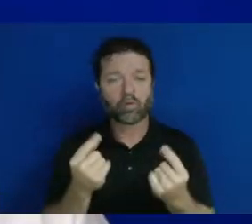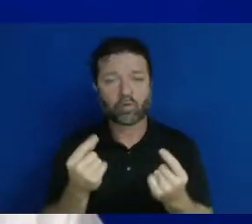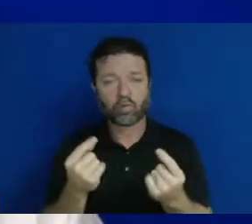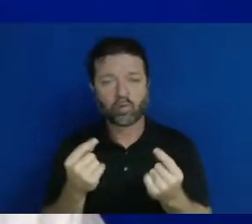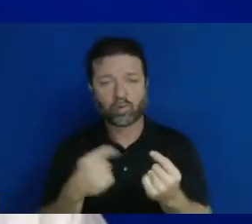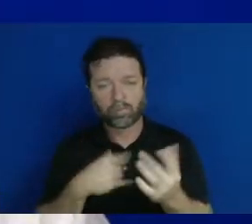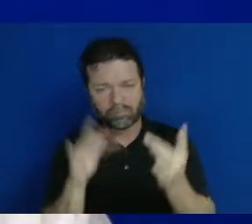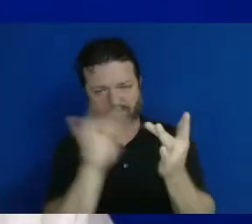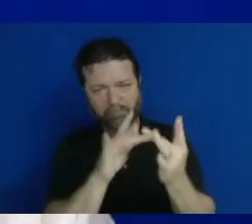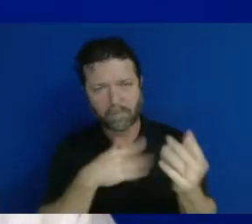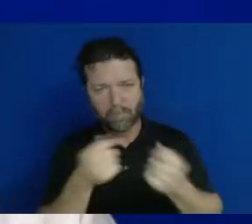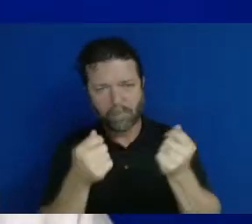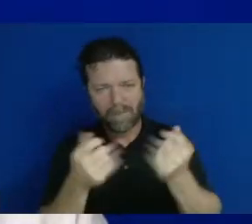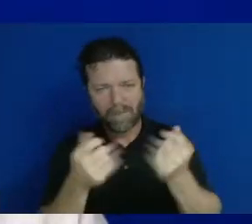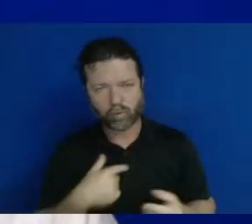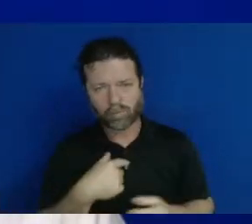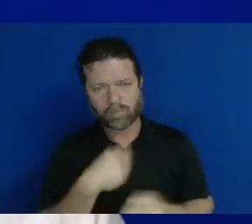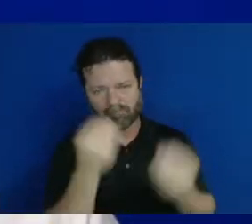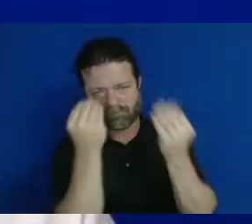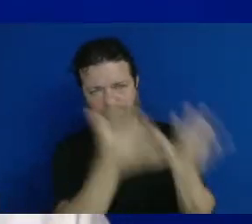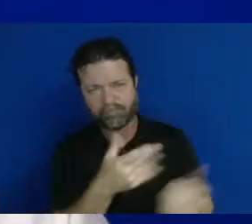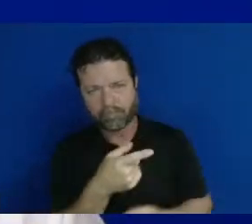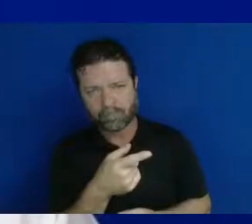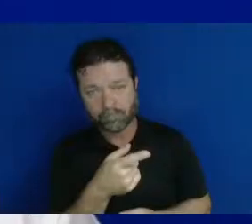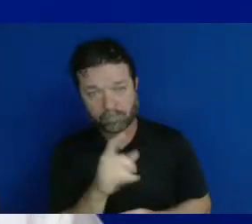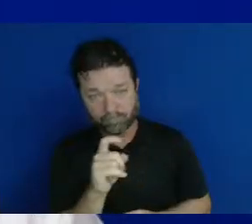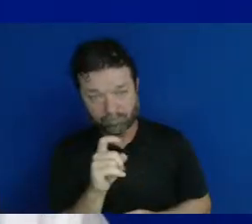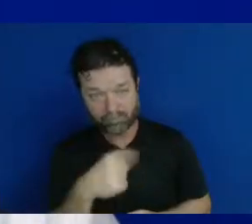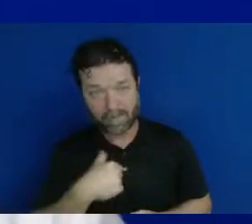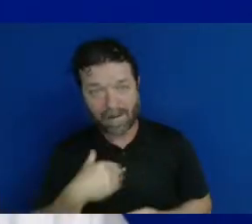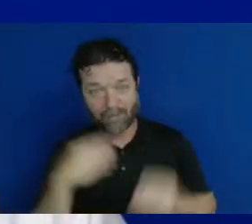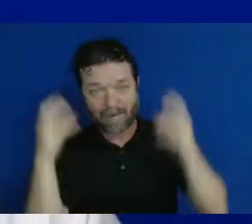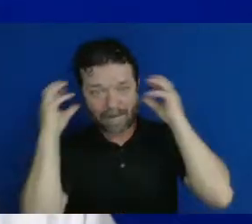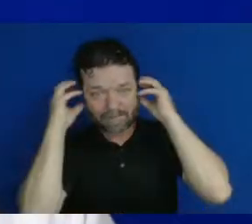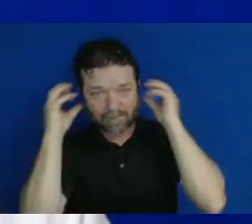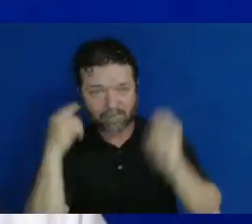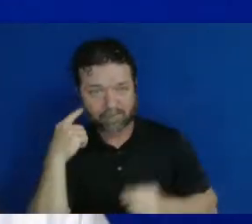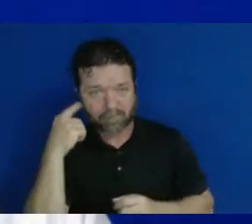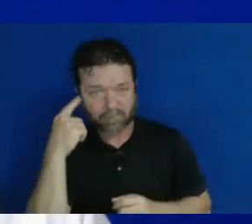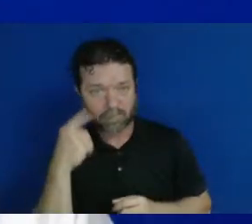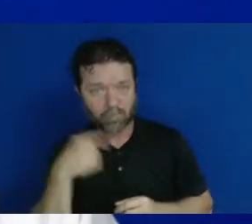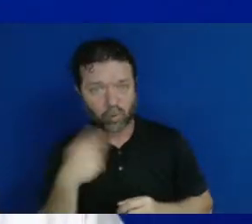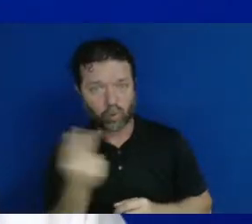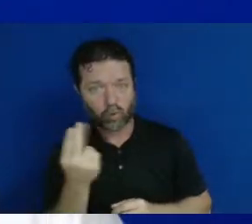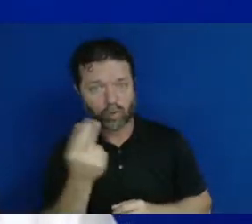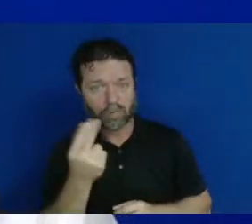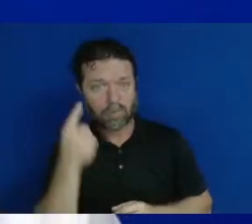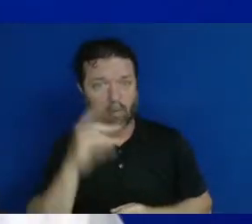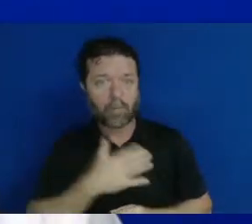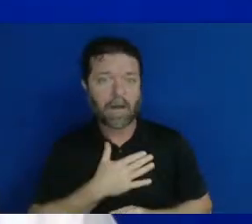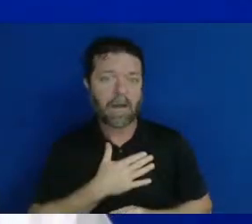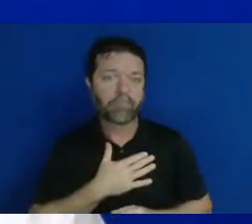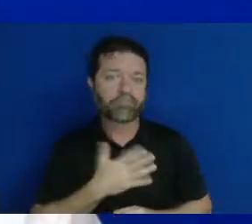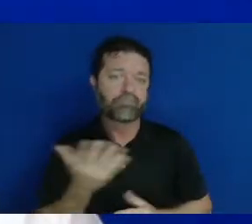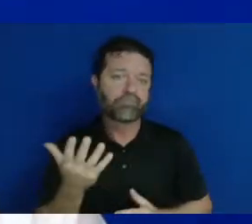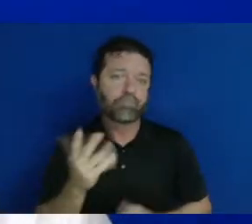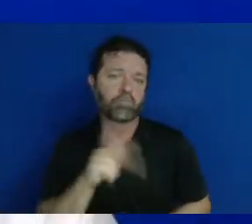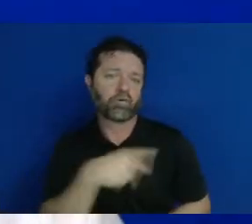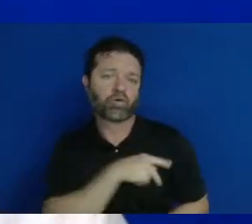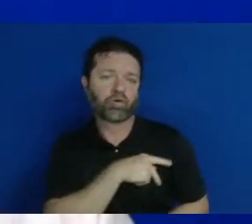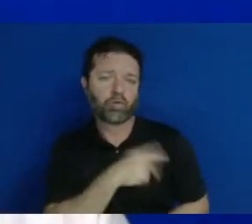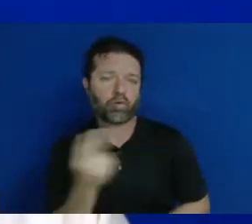I asked, "Hi, I have this headset that I use for my for personal use.